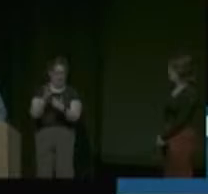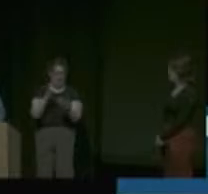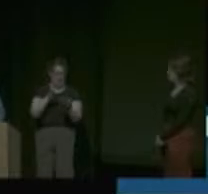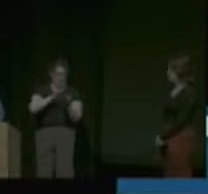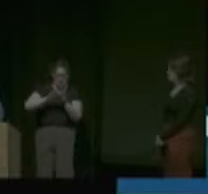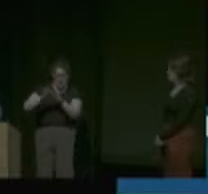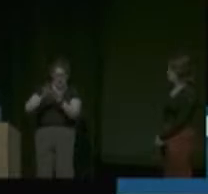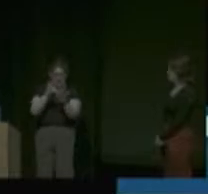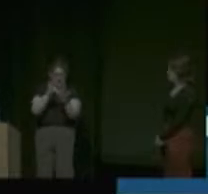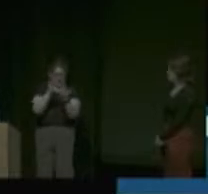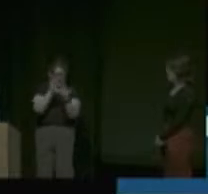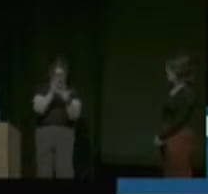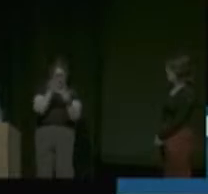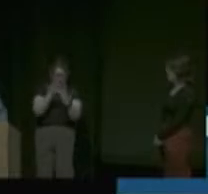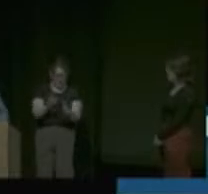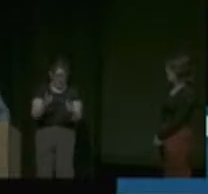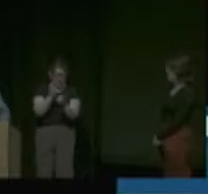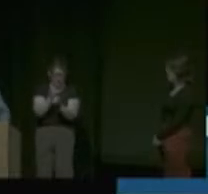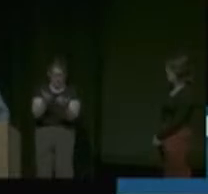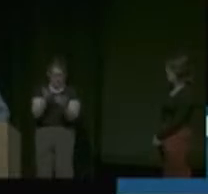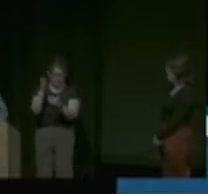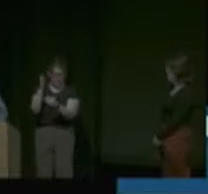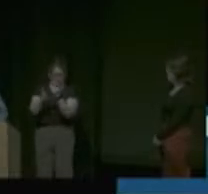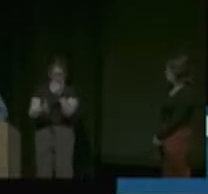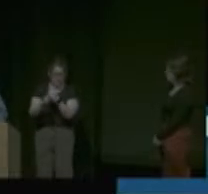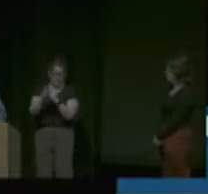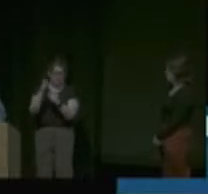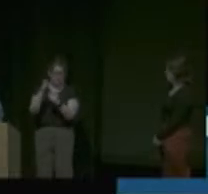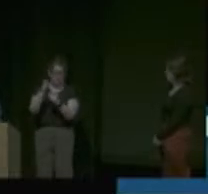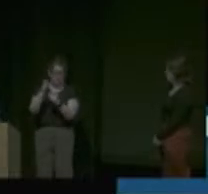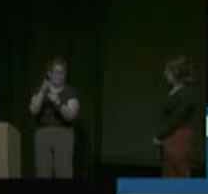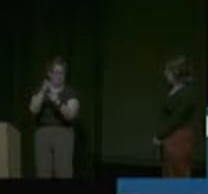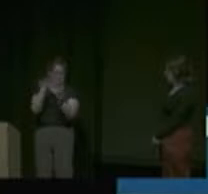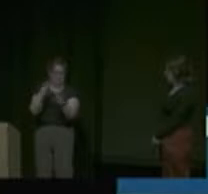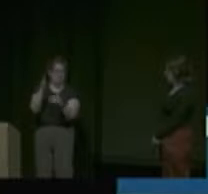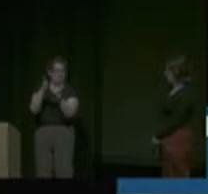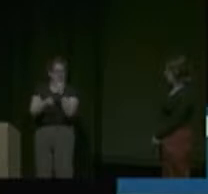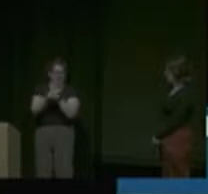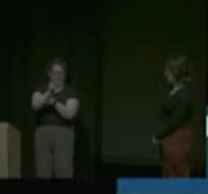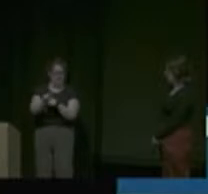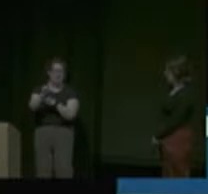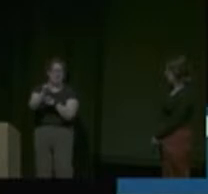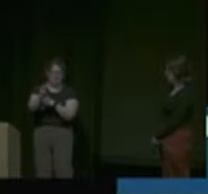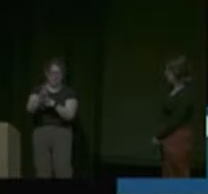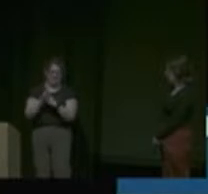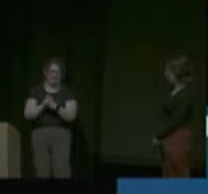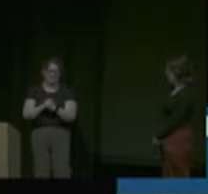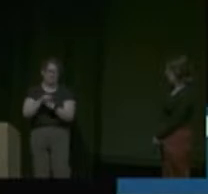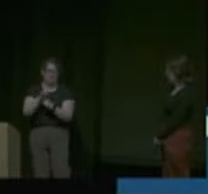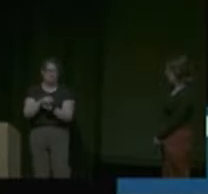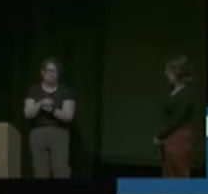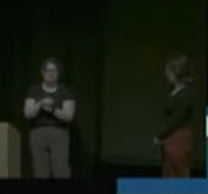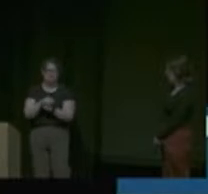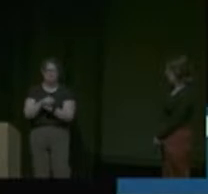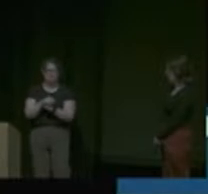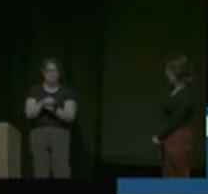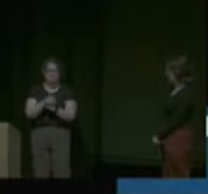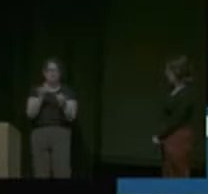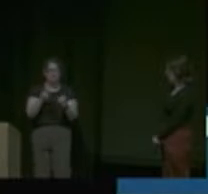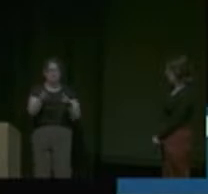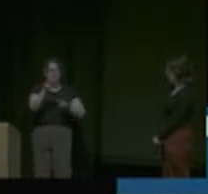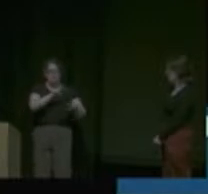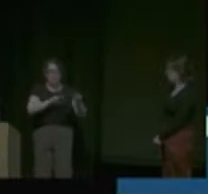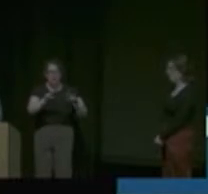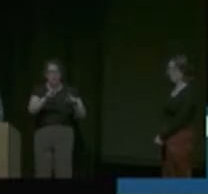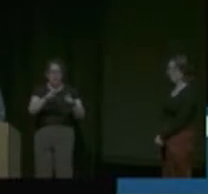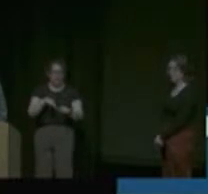demobilization by the end of 2028. All right, I got two more here. Monitoring and quality